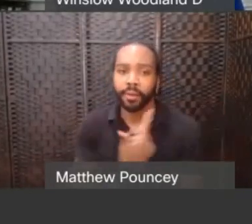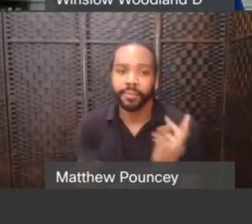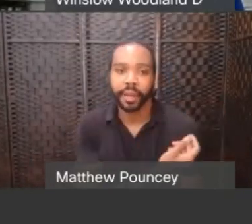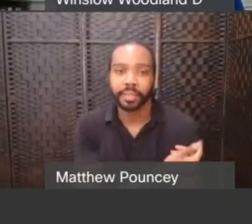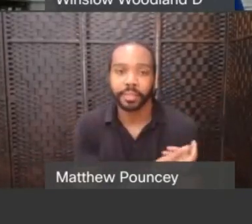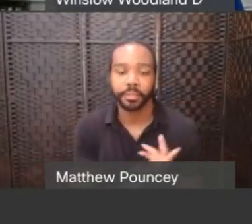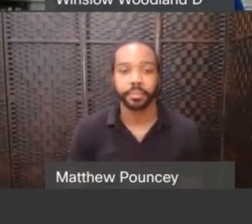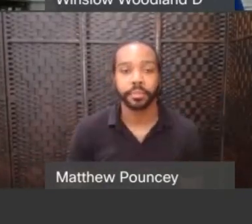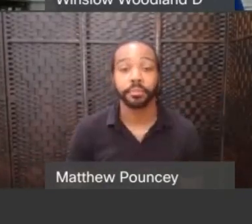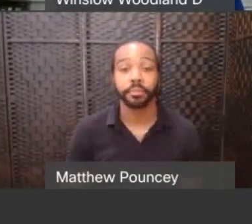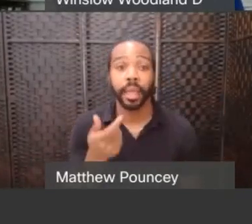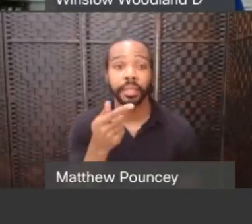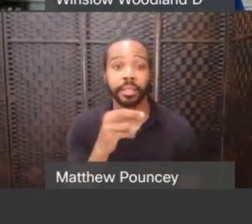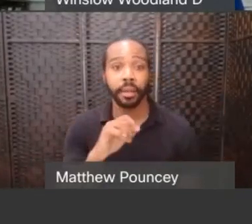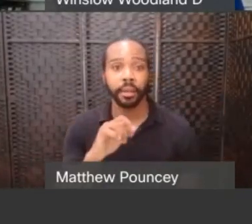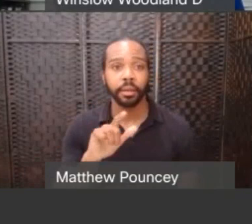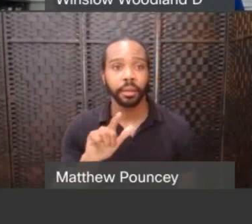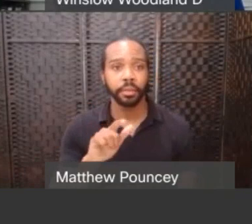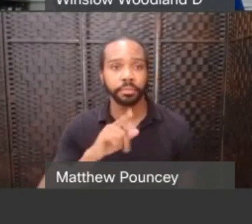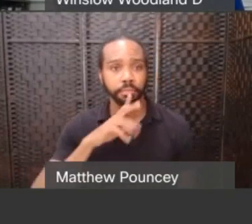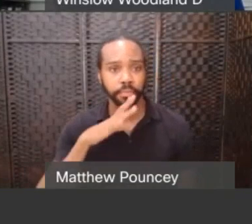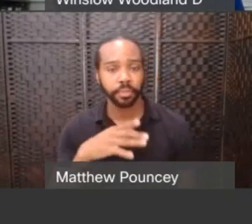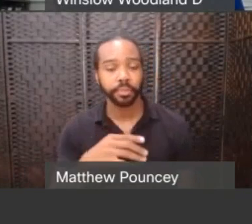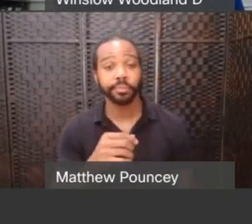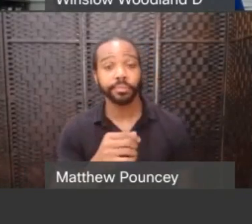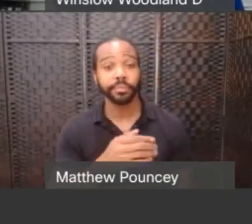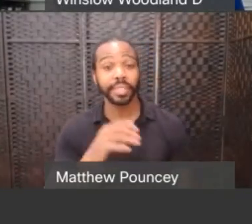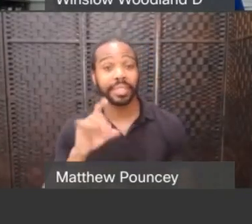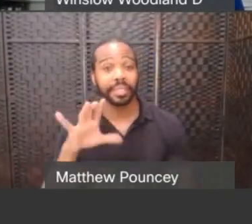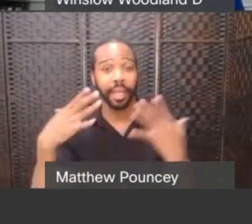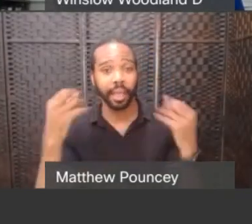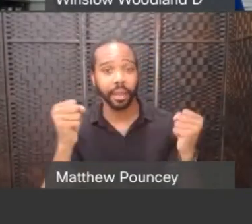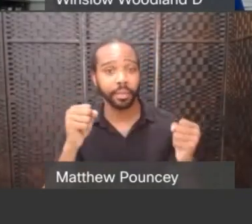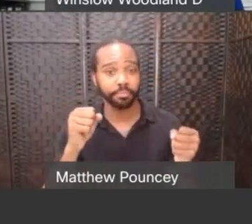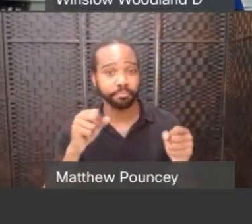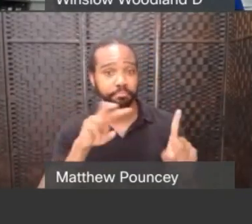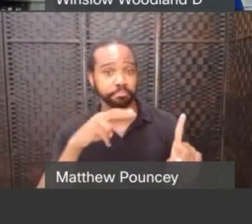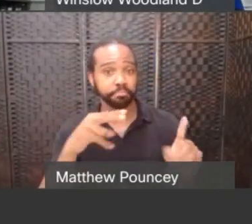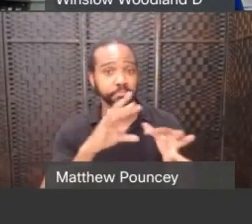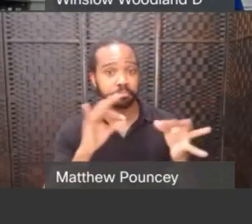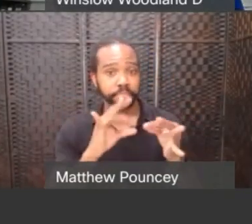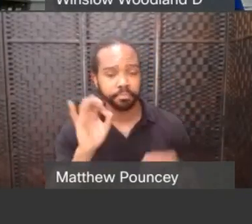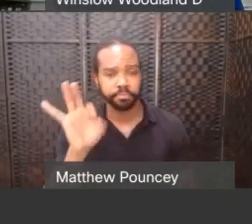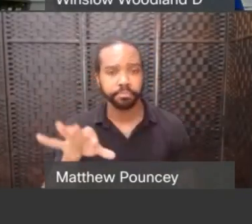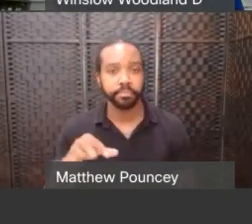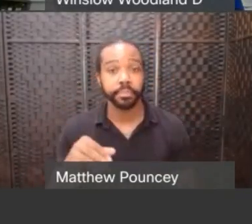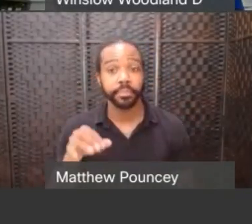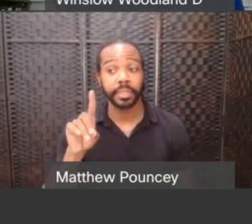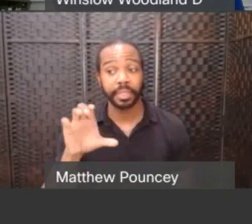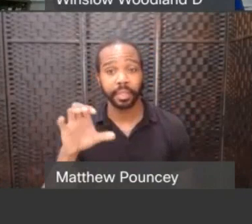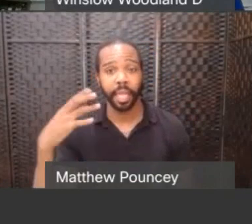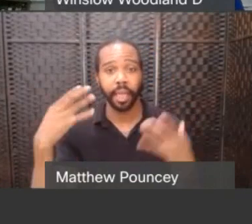Just to hop in from a DC Health point of view, the DC Health also has not put out any